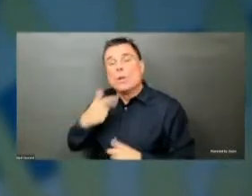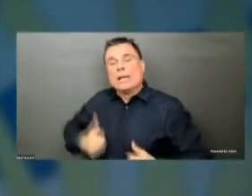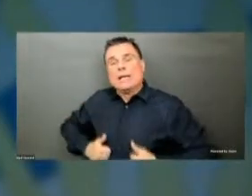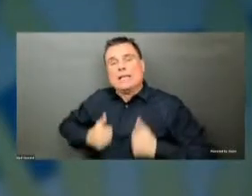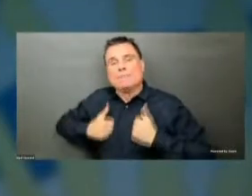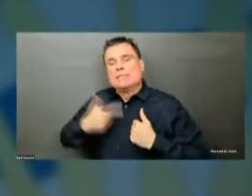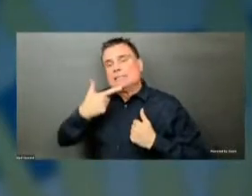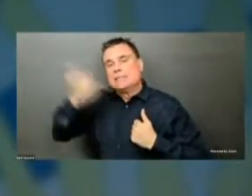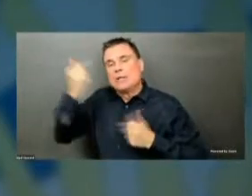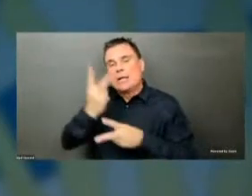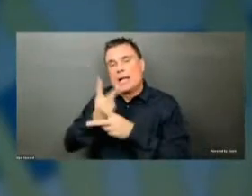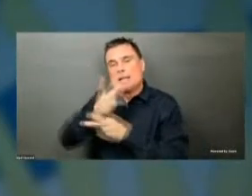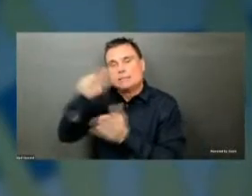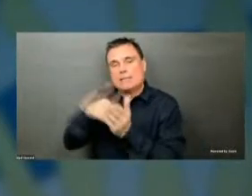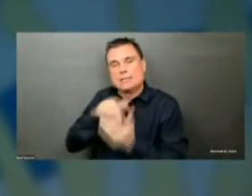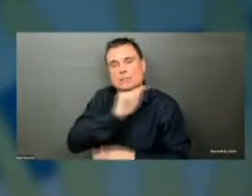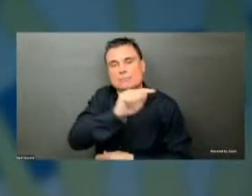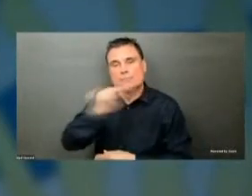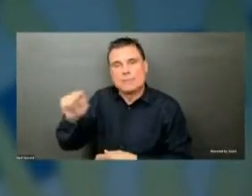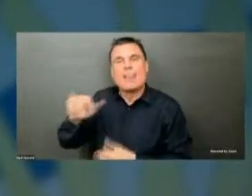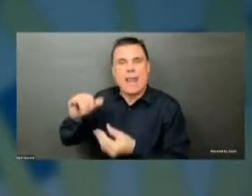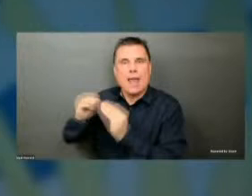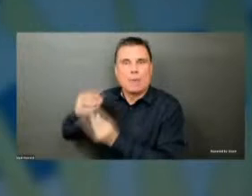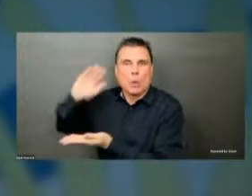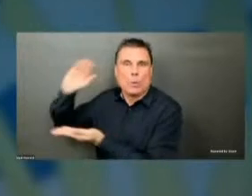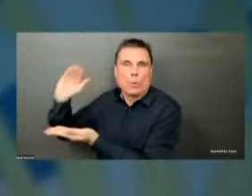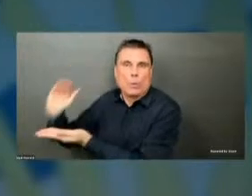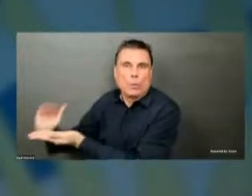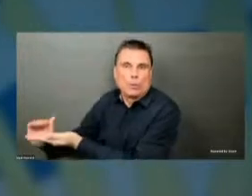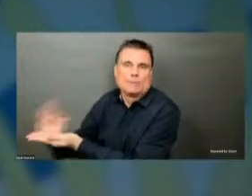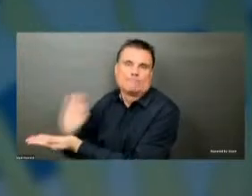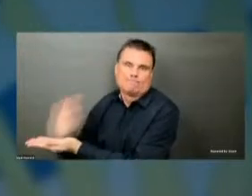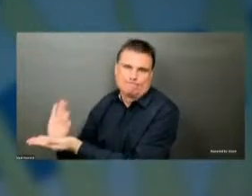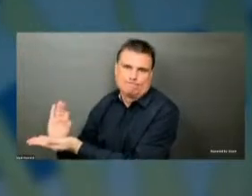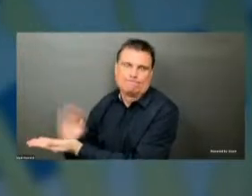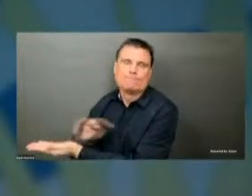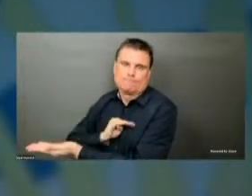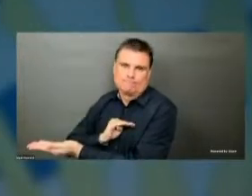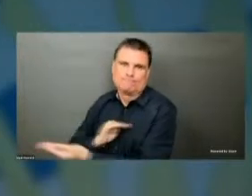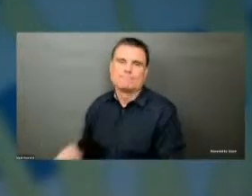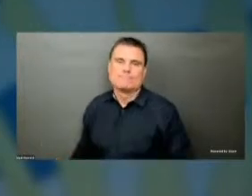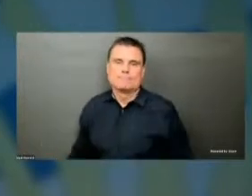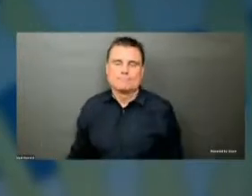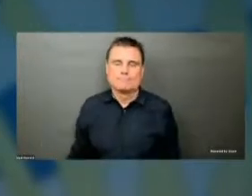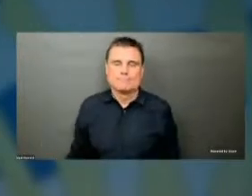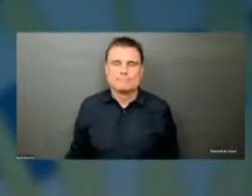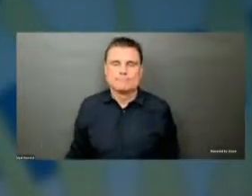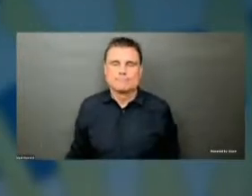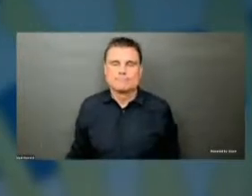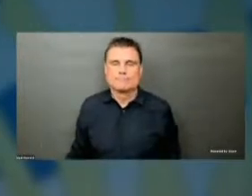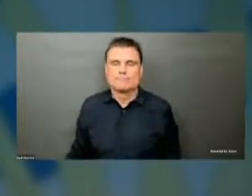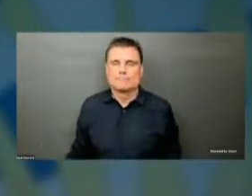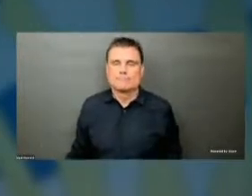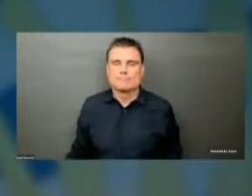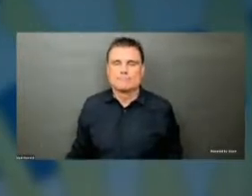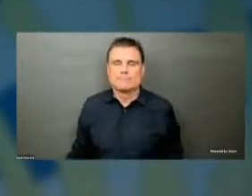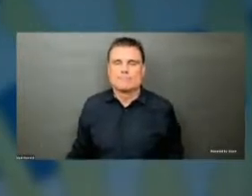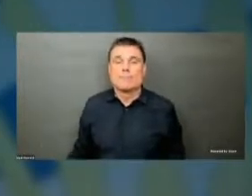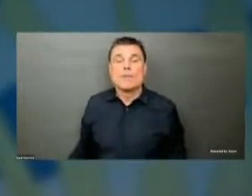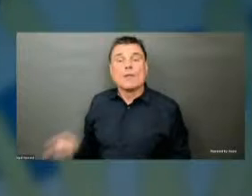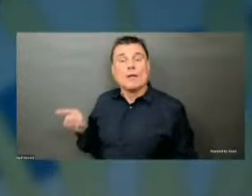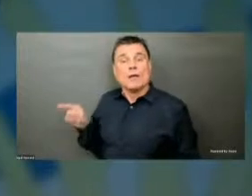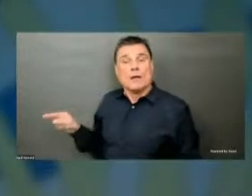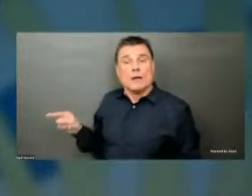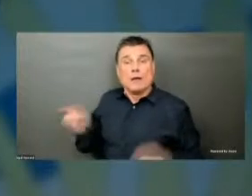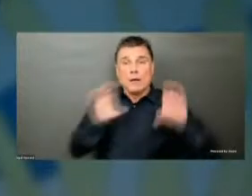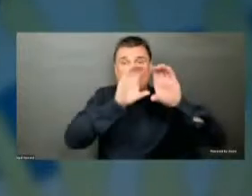This is looking at our case rates and testing in BC overall and by different health authorities. And